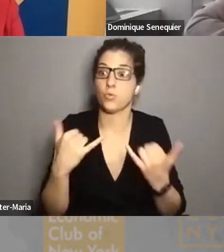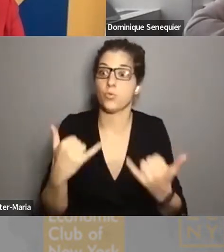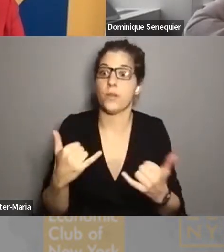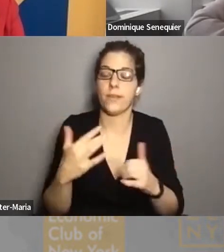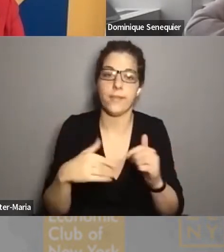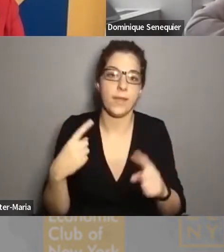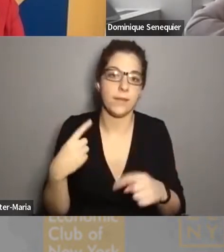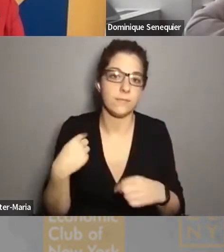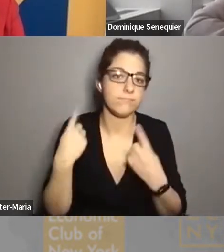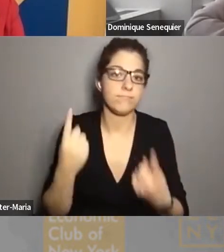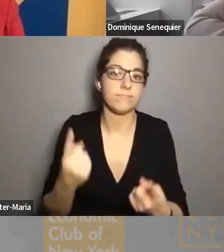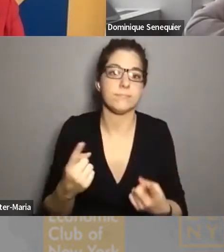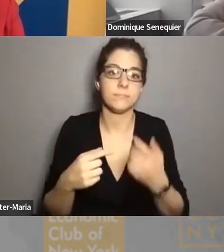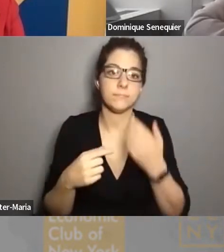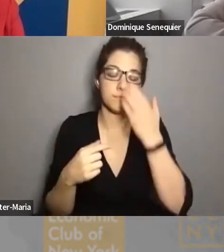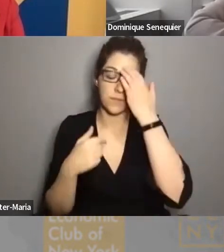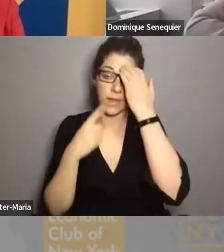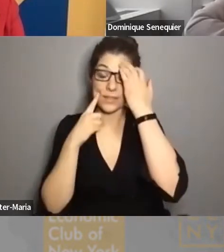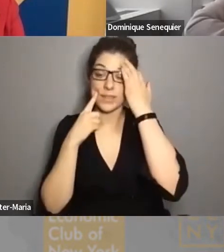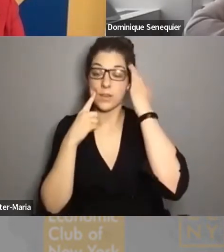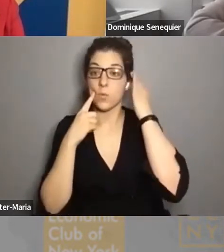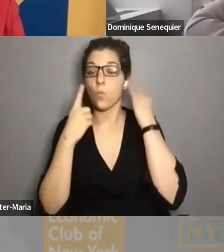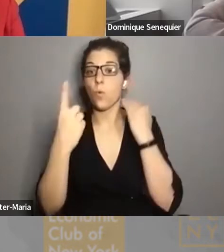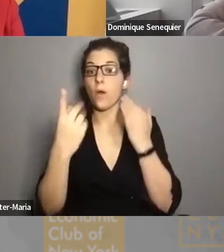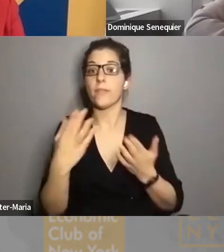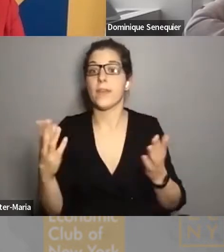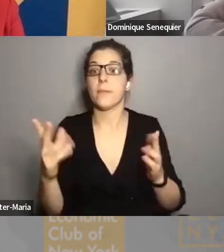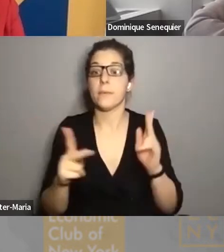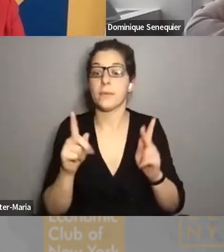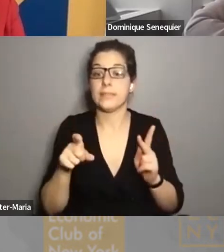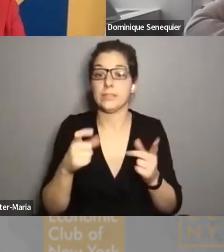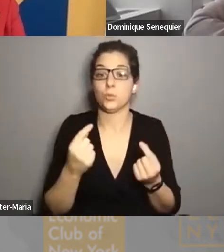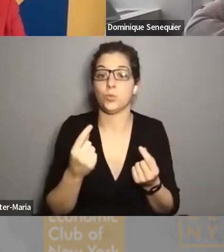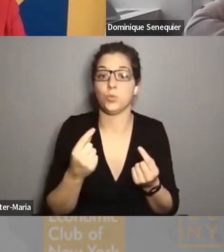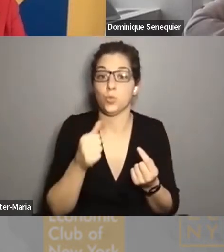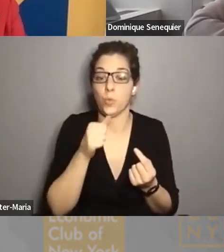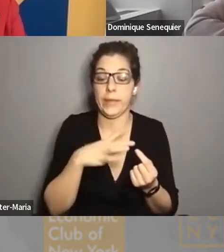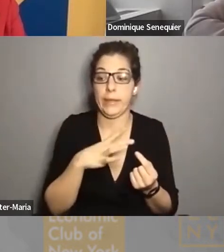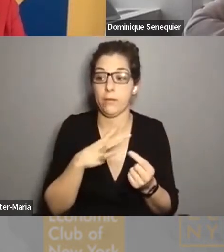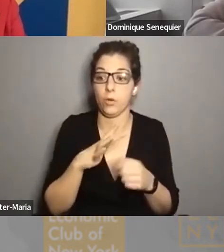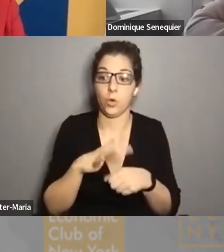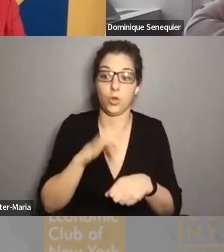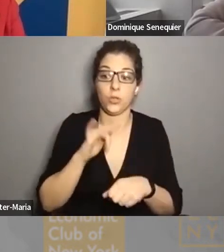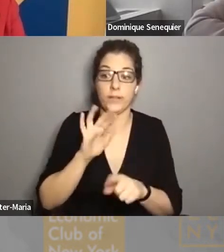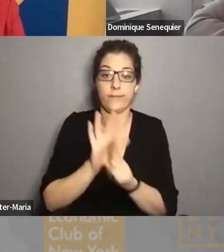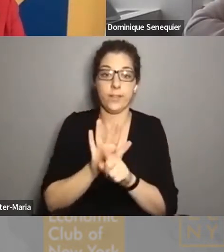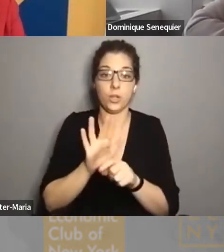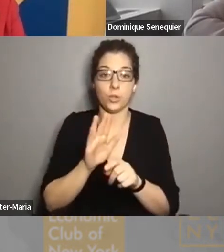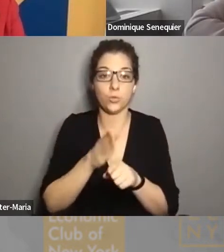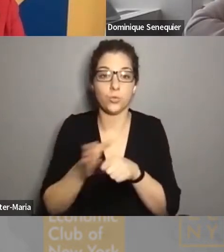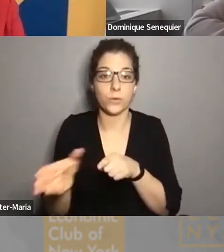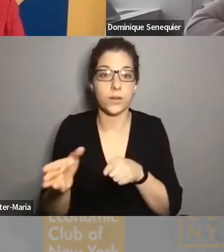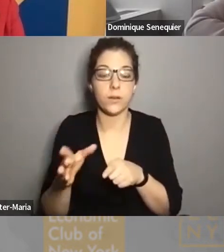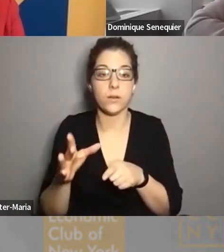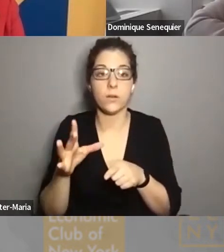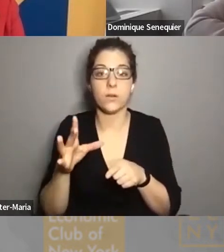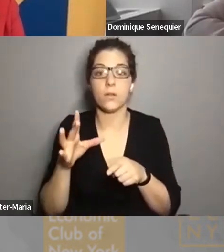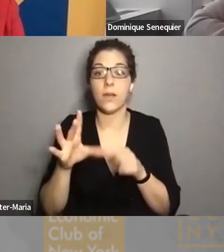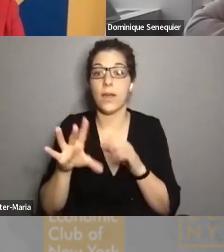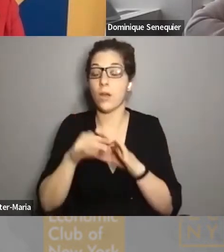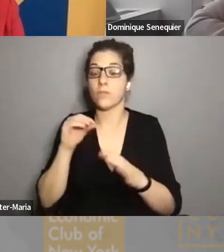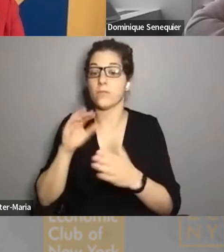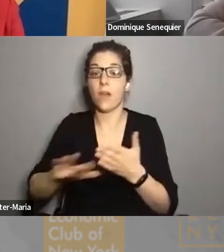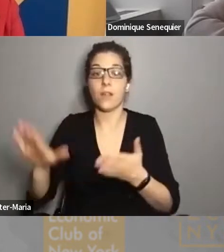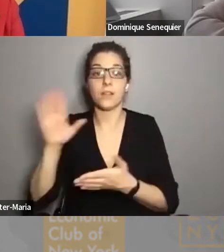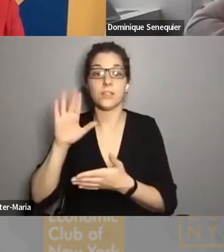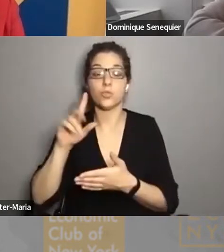before. I think one of the things that women need to do early on in their careers is when they're getting out of college is to